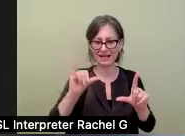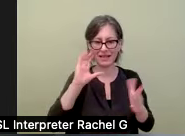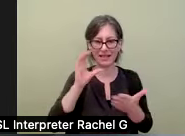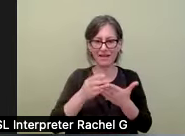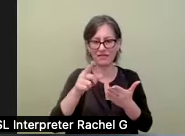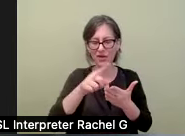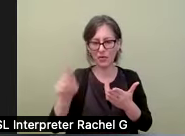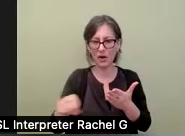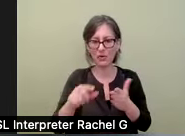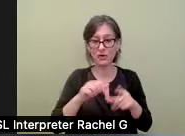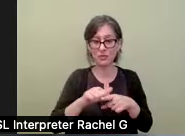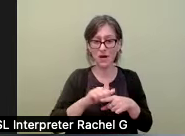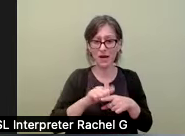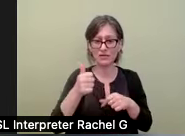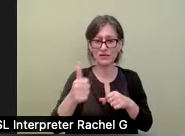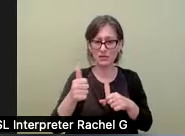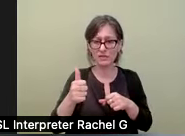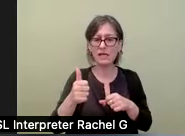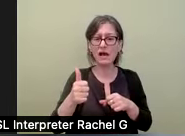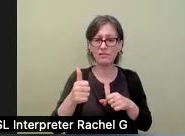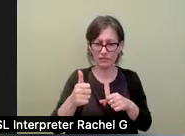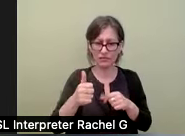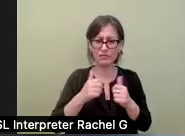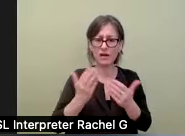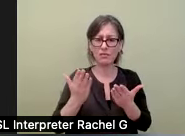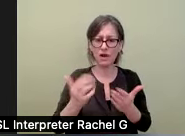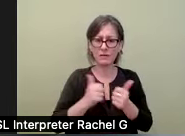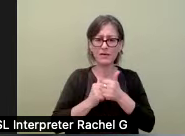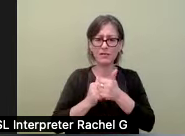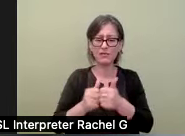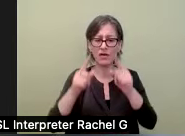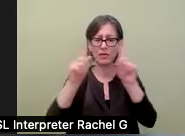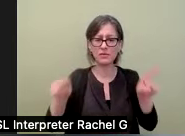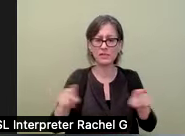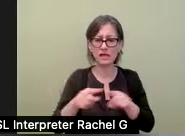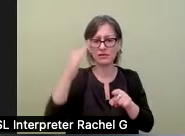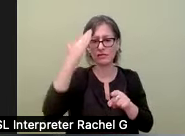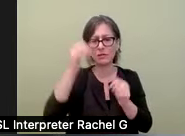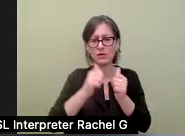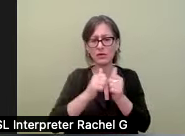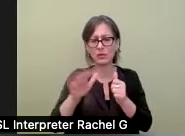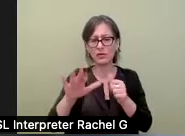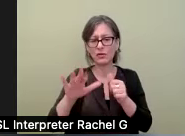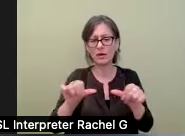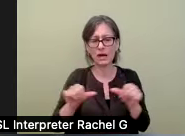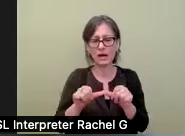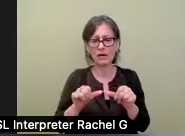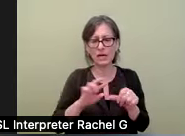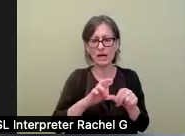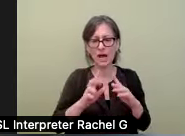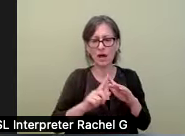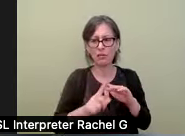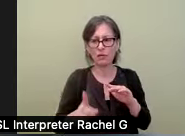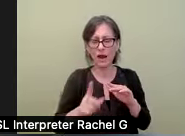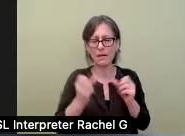do practice your tsunami walk, I recommend you follow those signs so you're familiar with the routes in your area. And also on the left, many of our